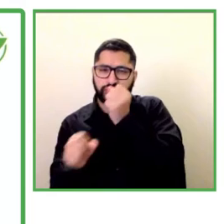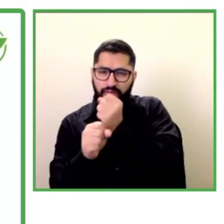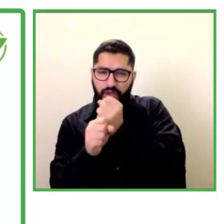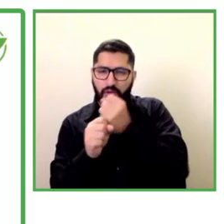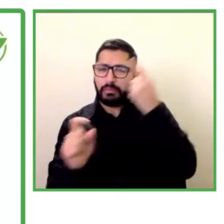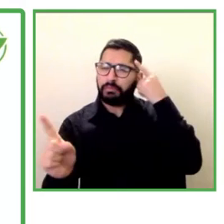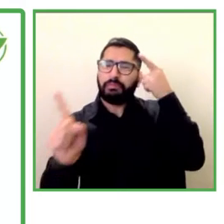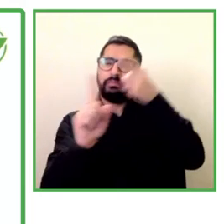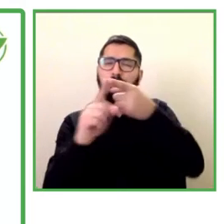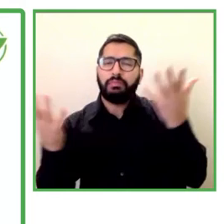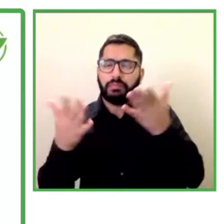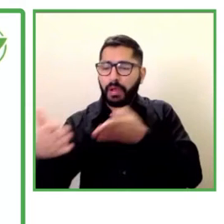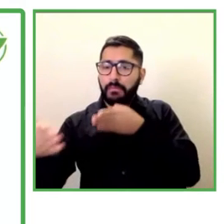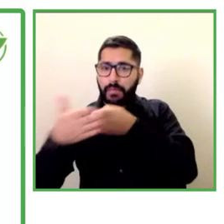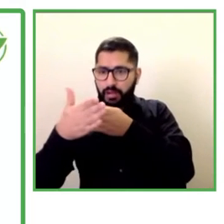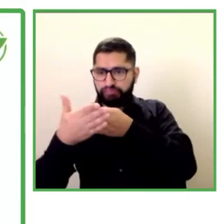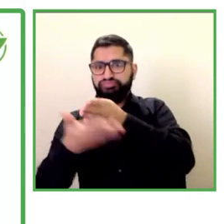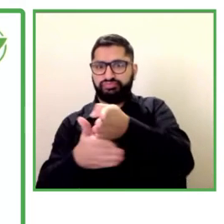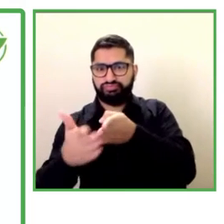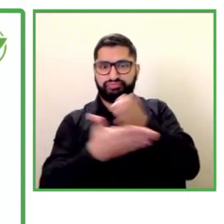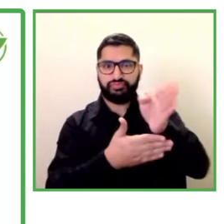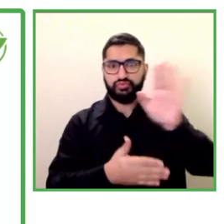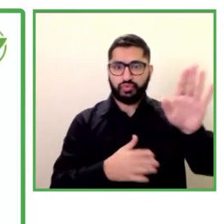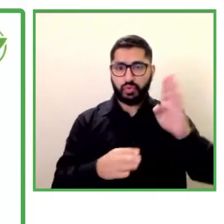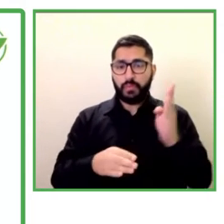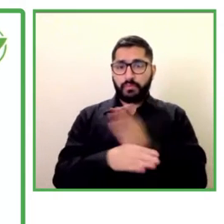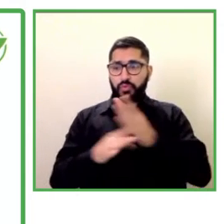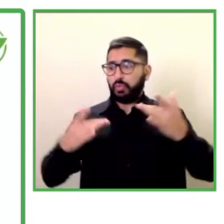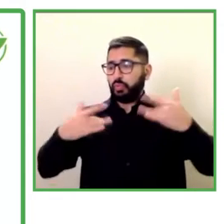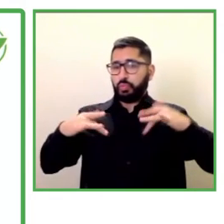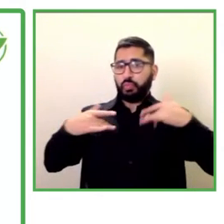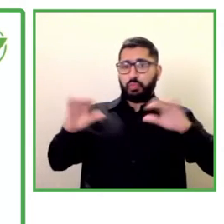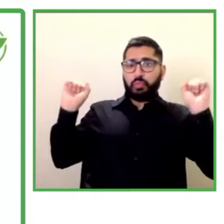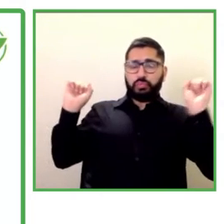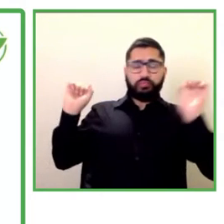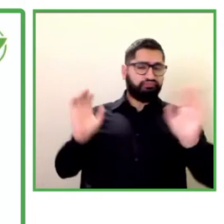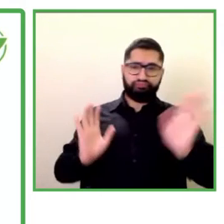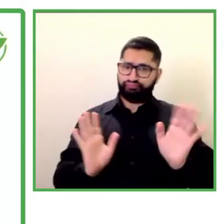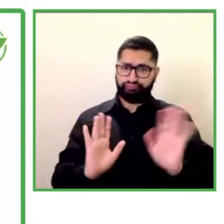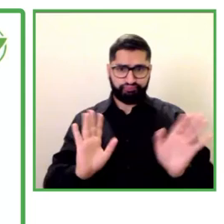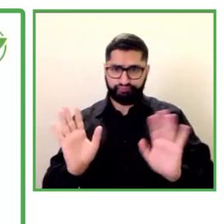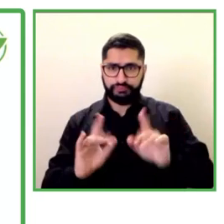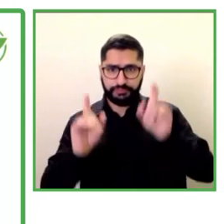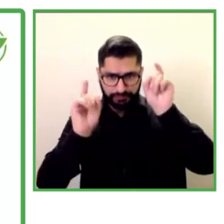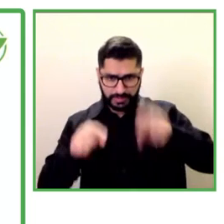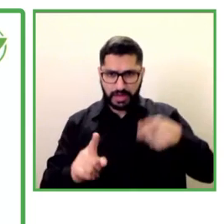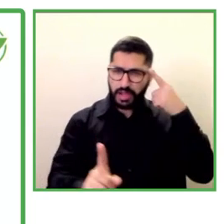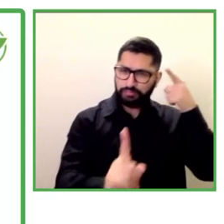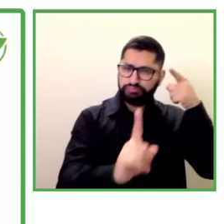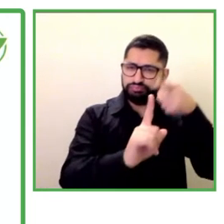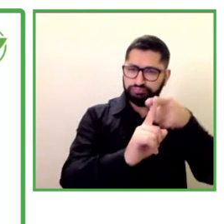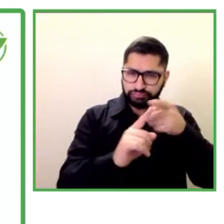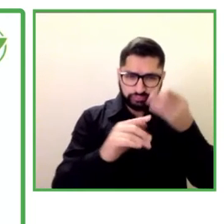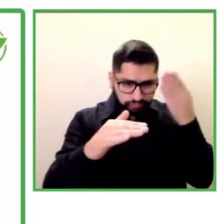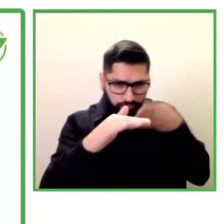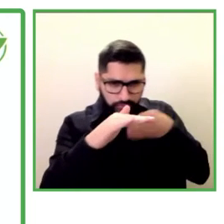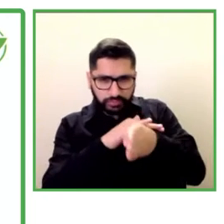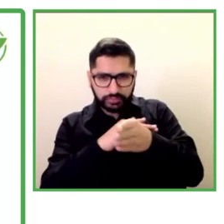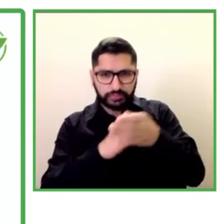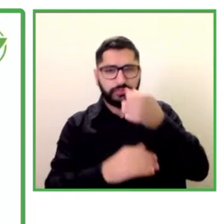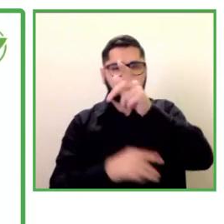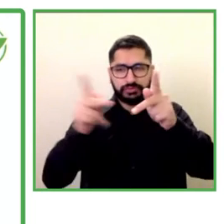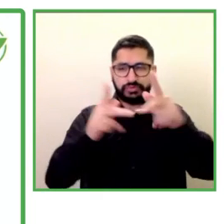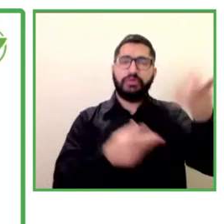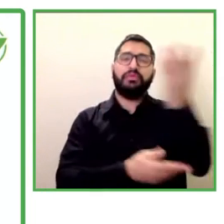companies not to have an excuse to implement inclusion of disabled people in their organization. We're having inclusion programs focused